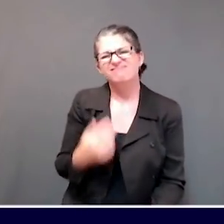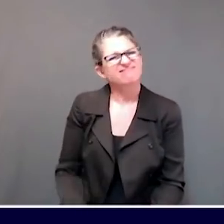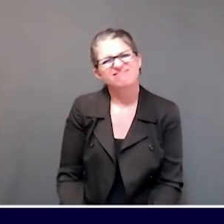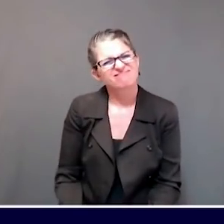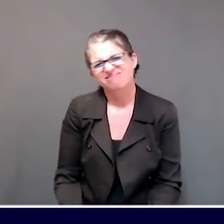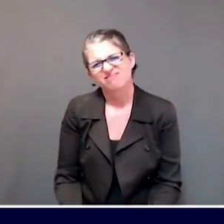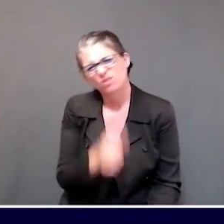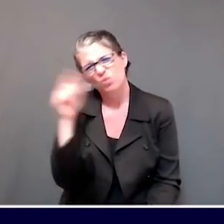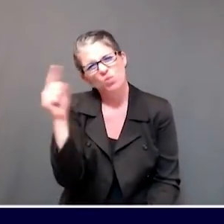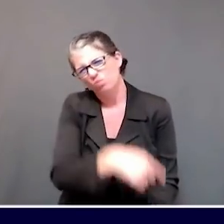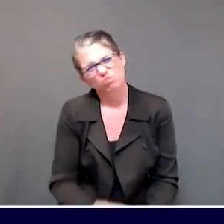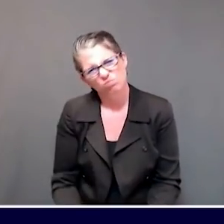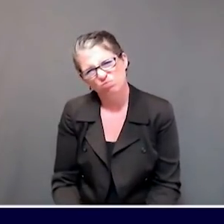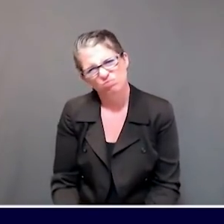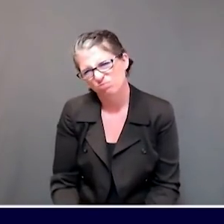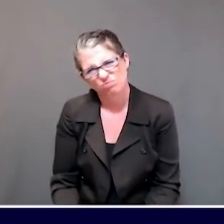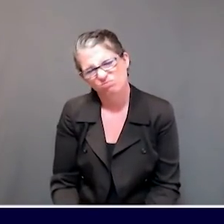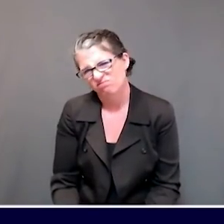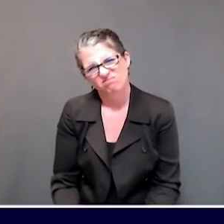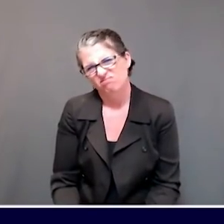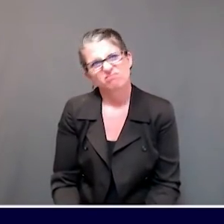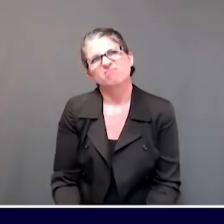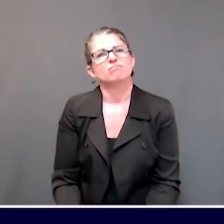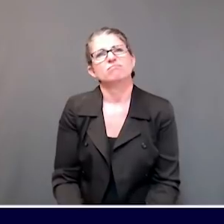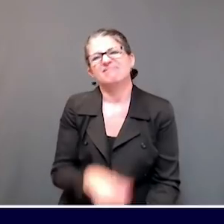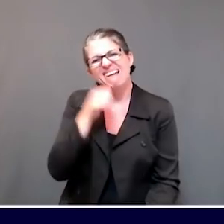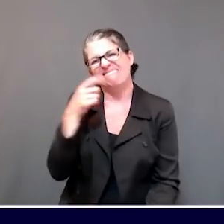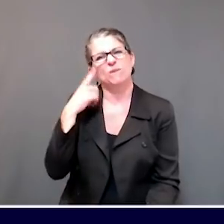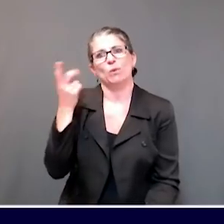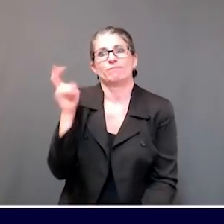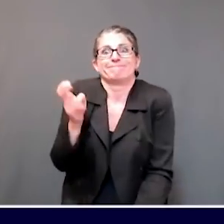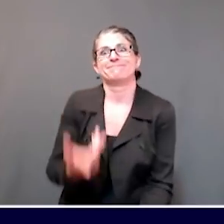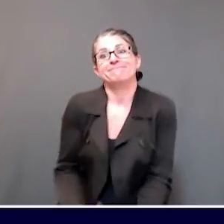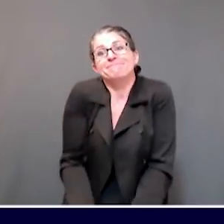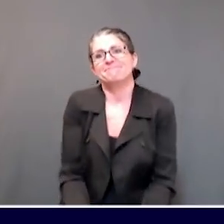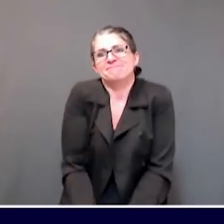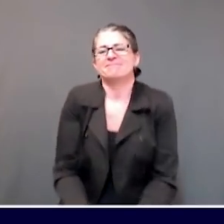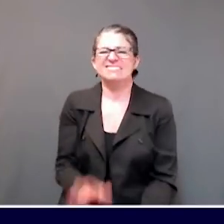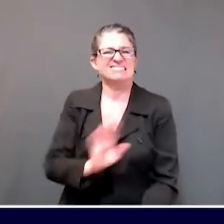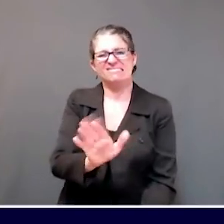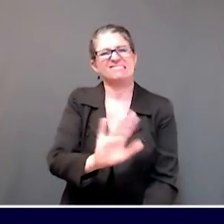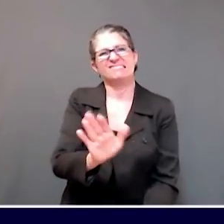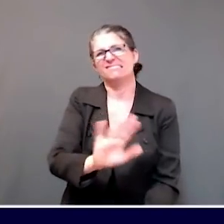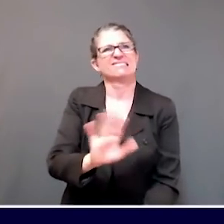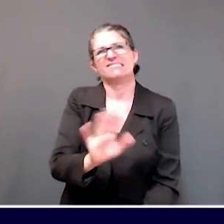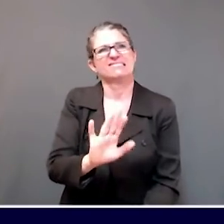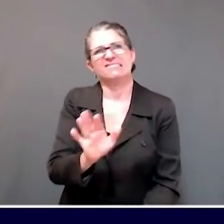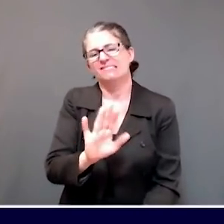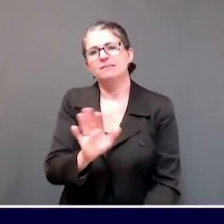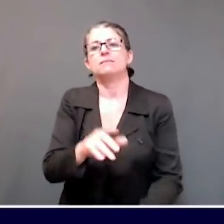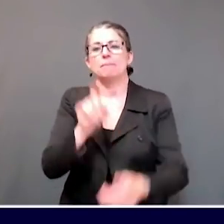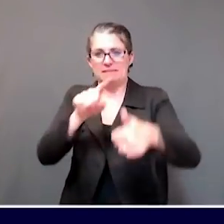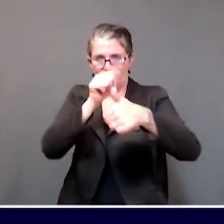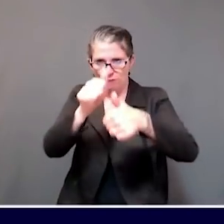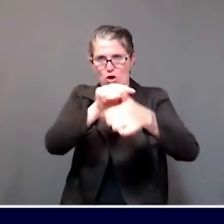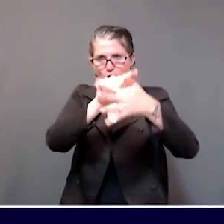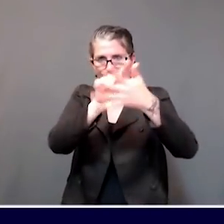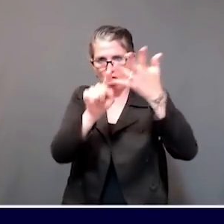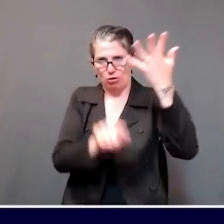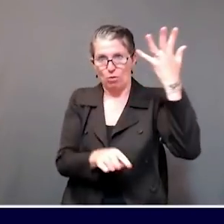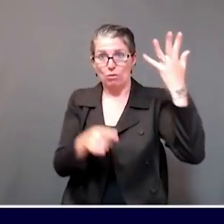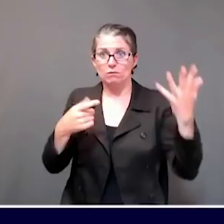can get a test at these swab and send sites, as well as other sites that are listed on that website I mentioned that accept the standing